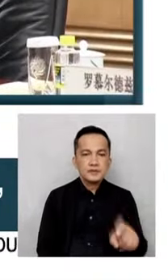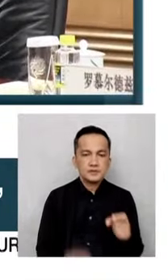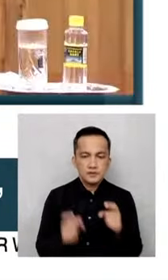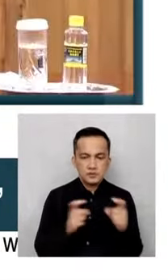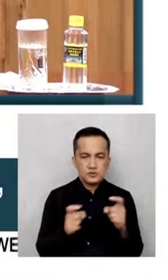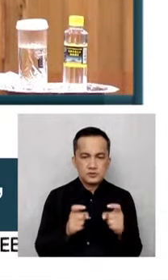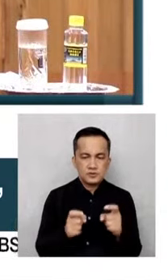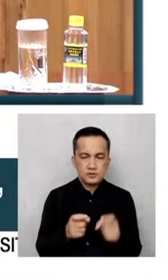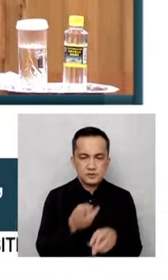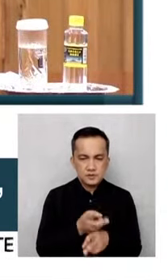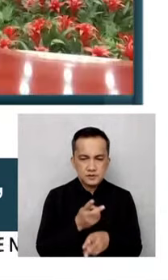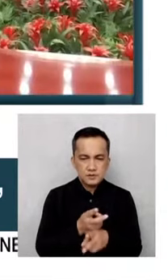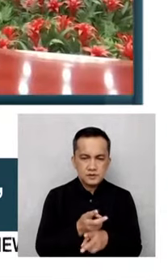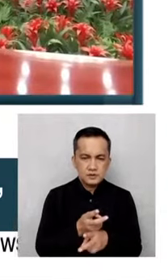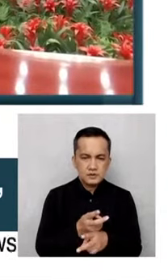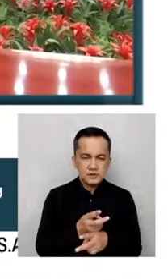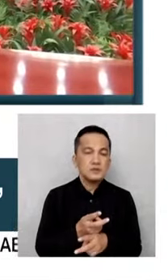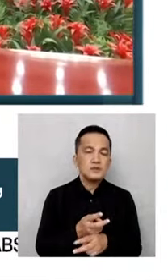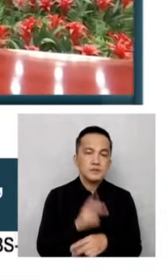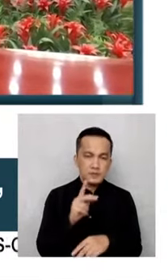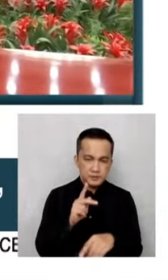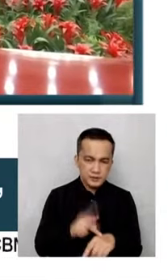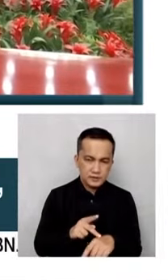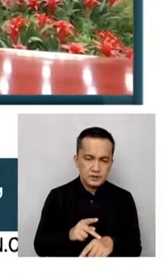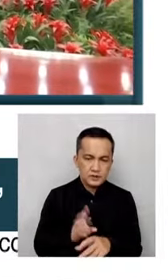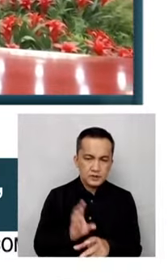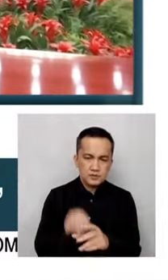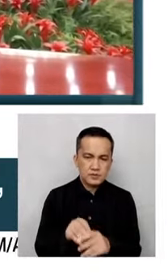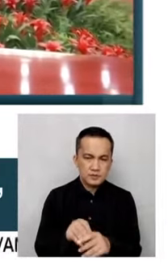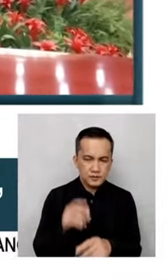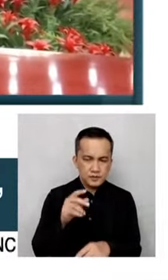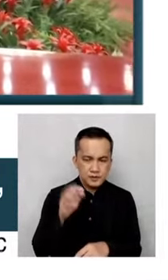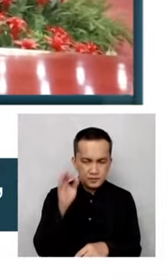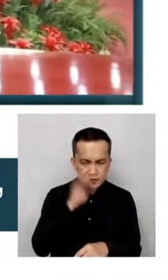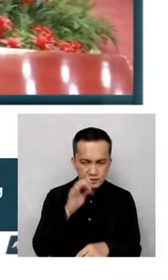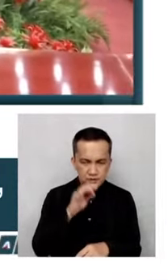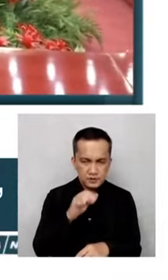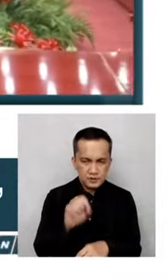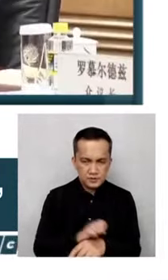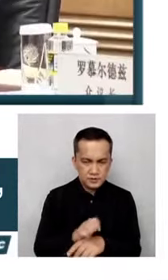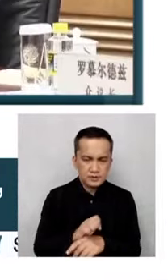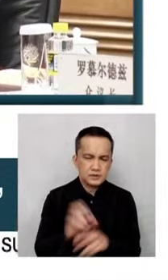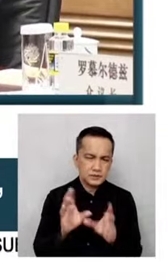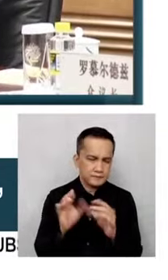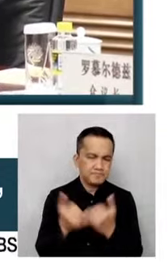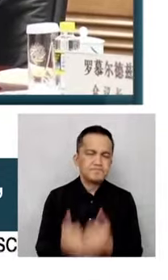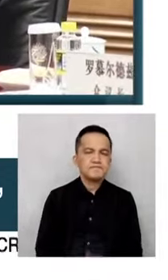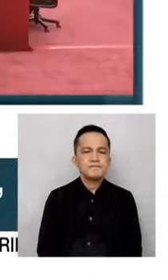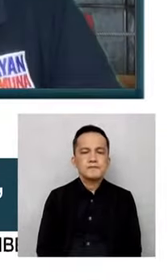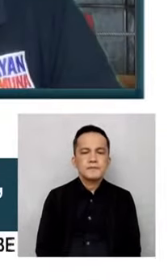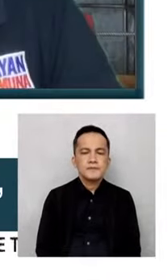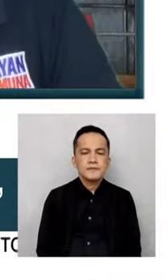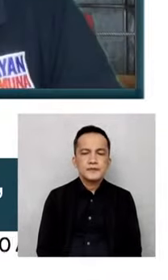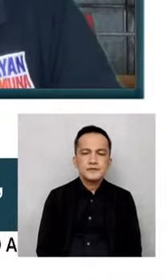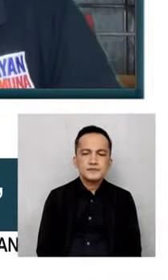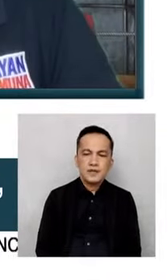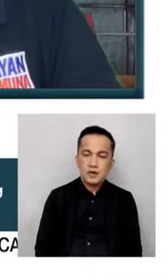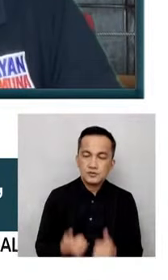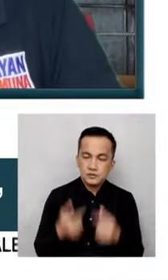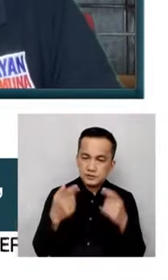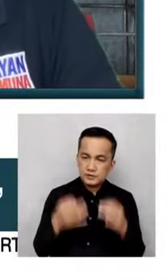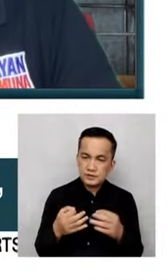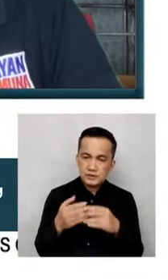supervision of the state and should involve only Filipino enterprises or Filipino companies. How should this ruling now